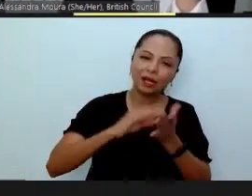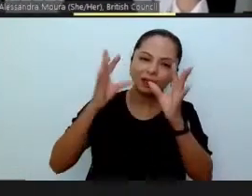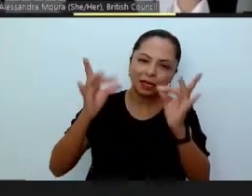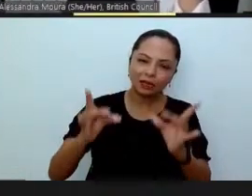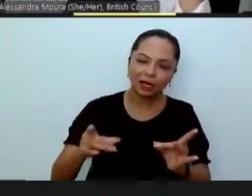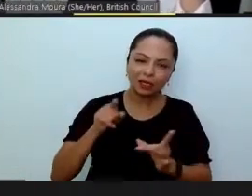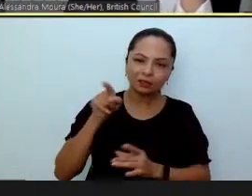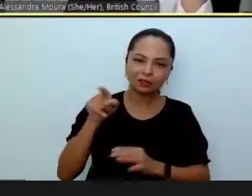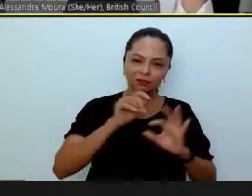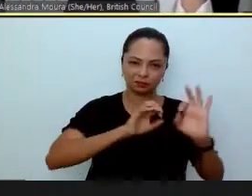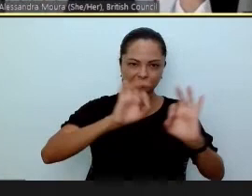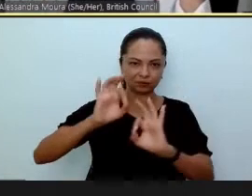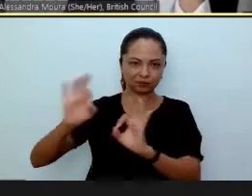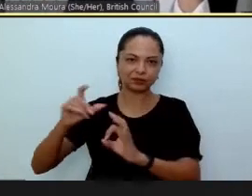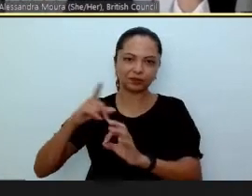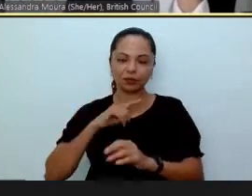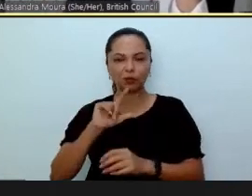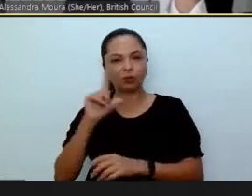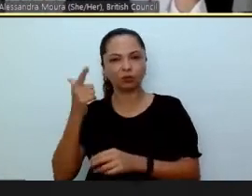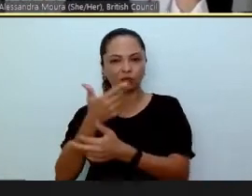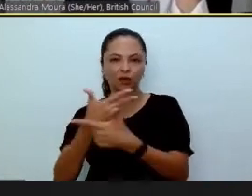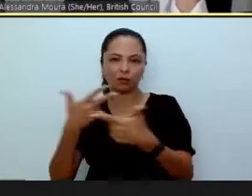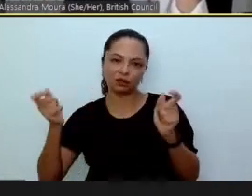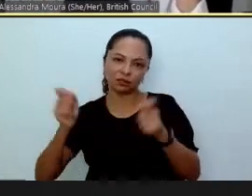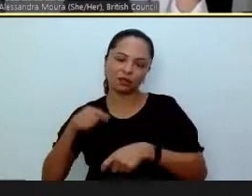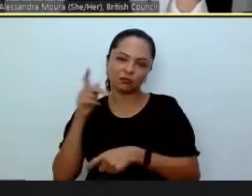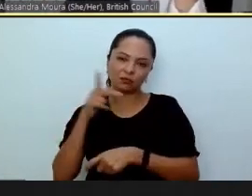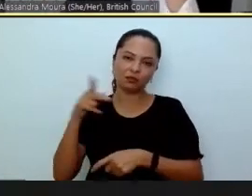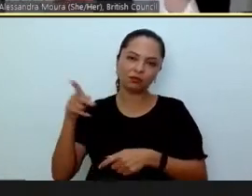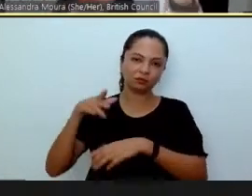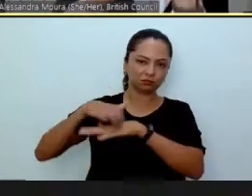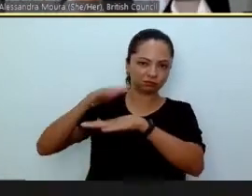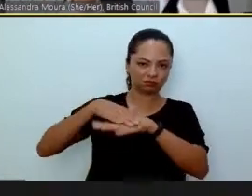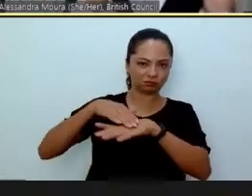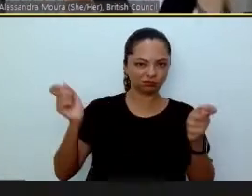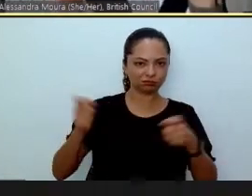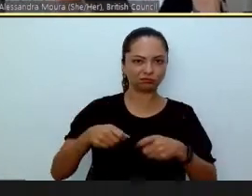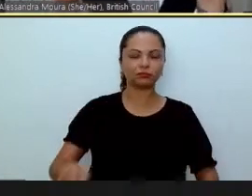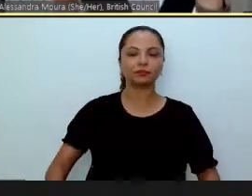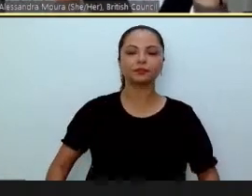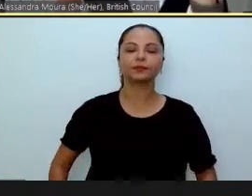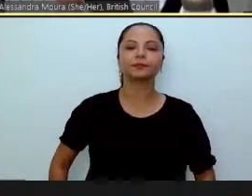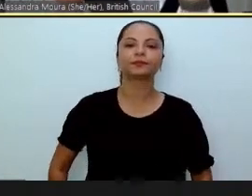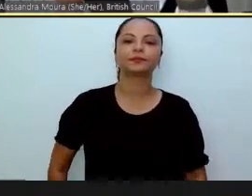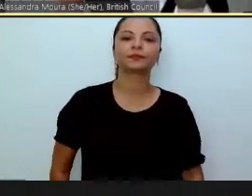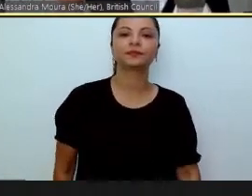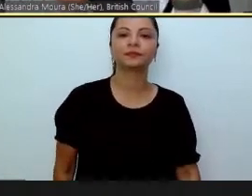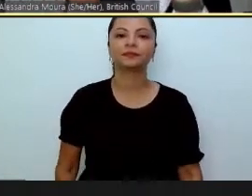do? I miss having some kind of a deadline,